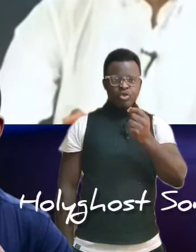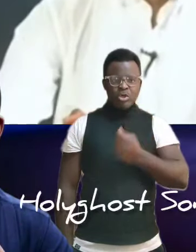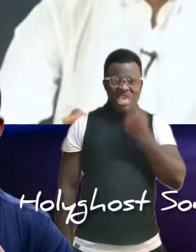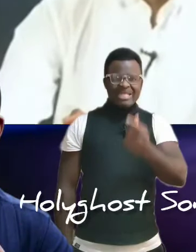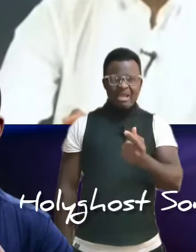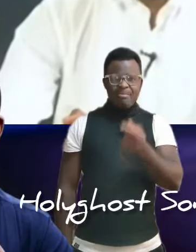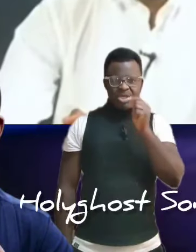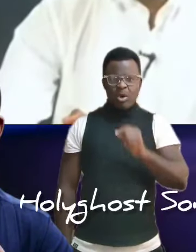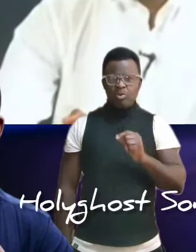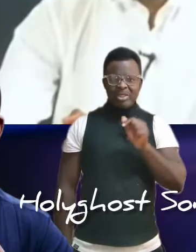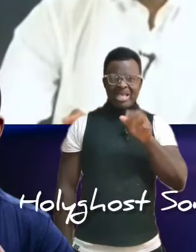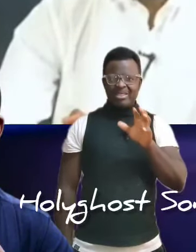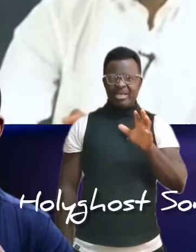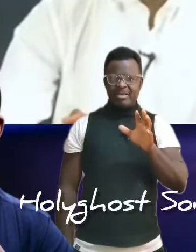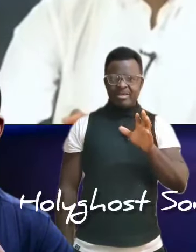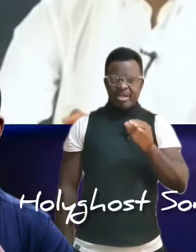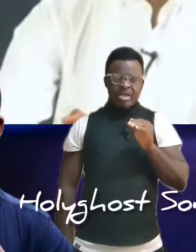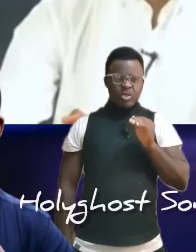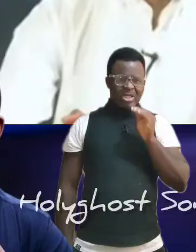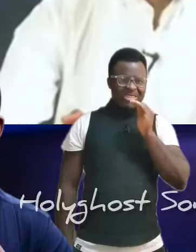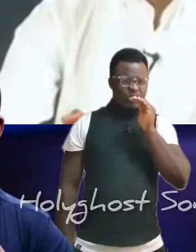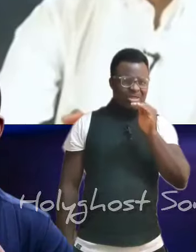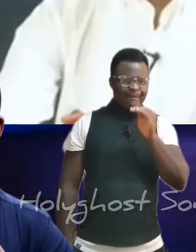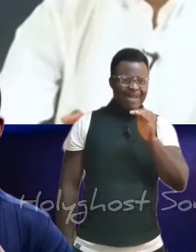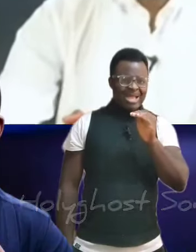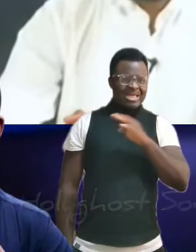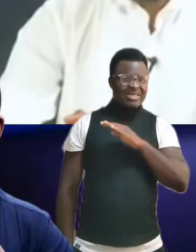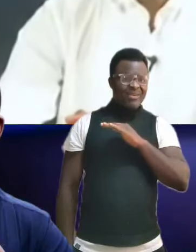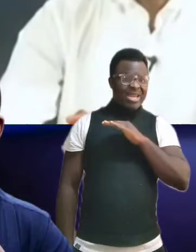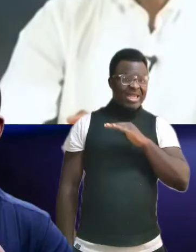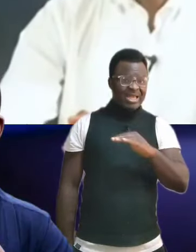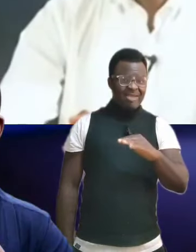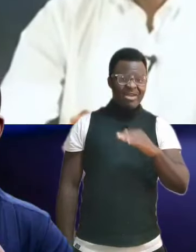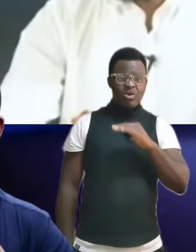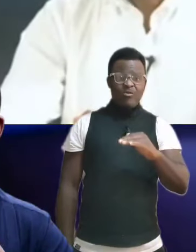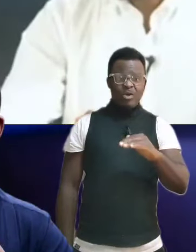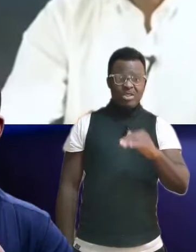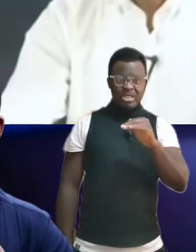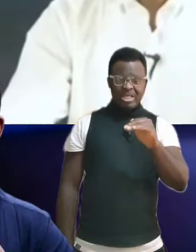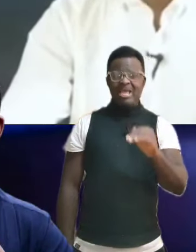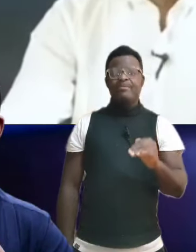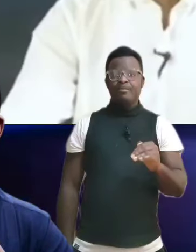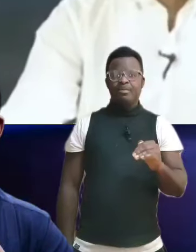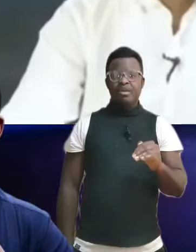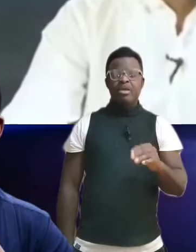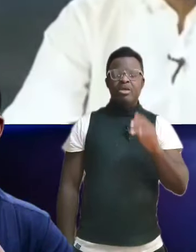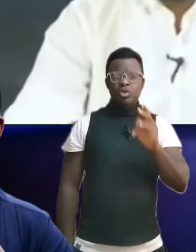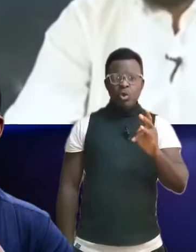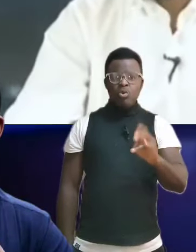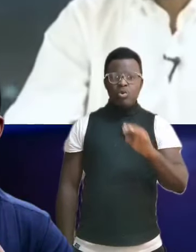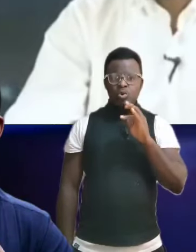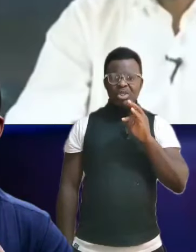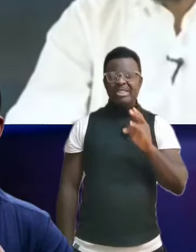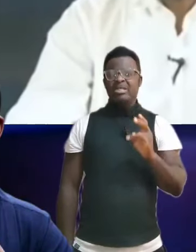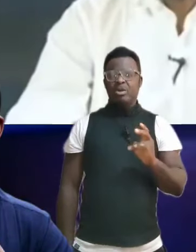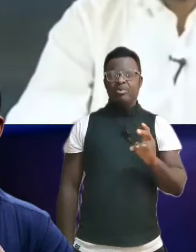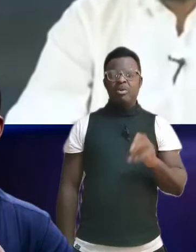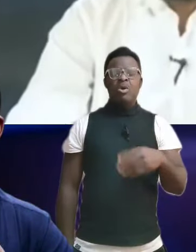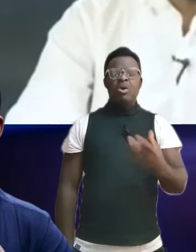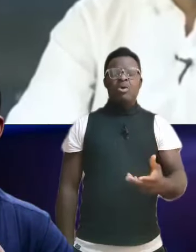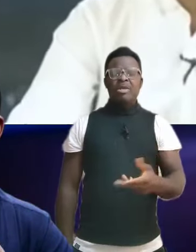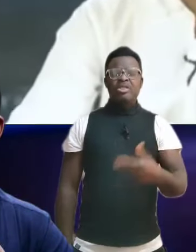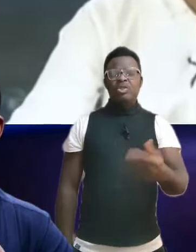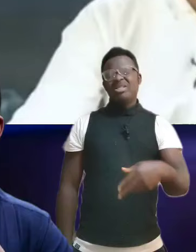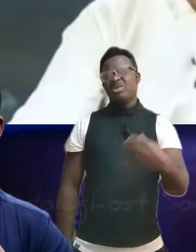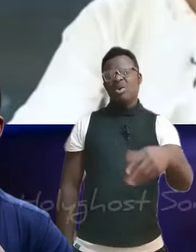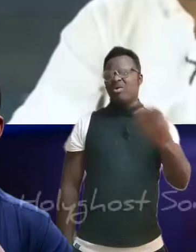that, oh, we only like a protest that is, okay, why is it that the government does not have anything against, why are pro-government protesters,